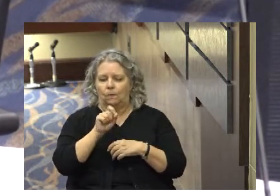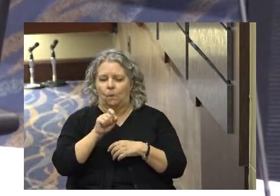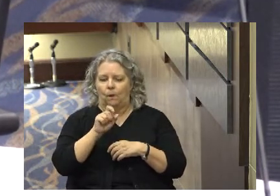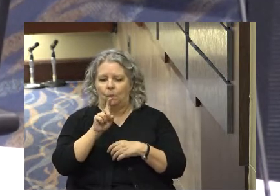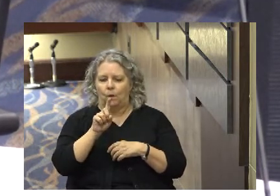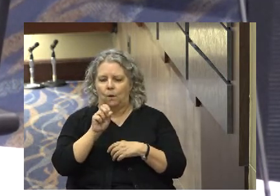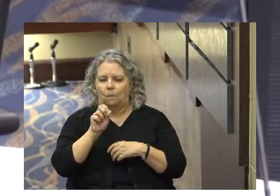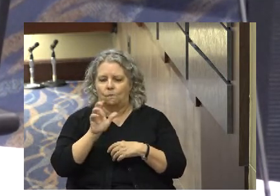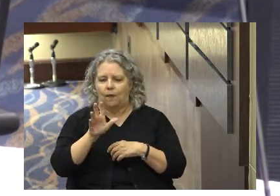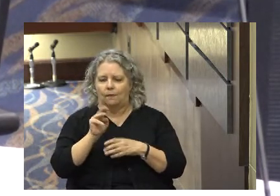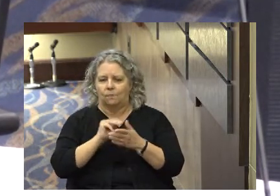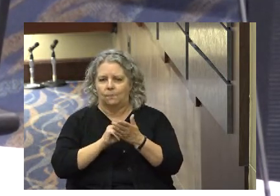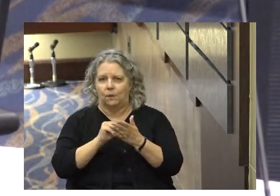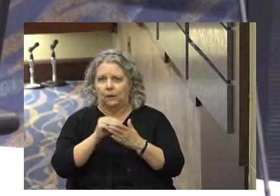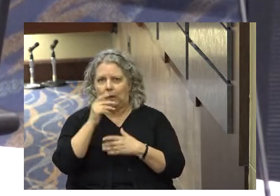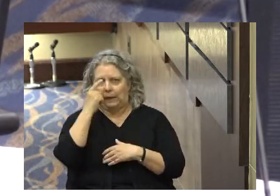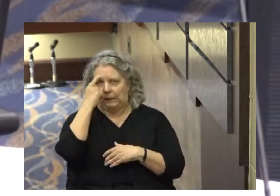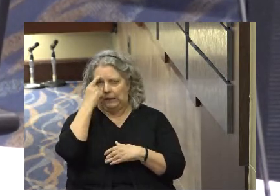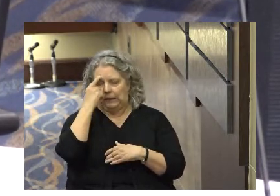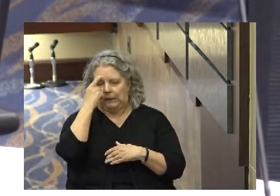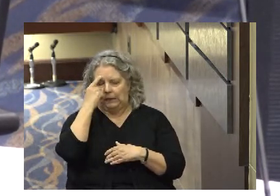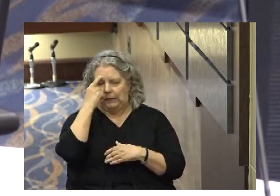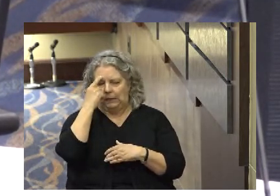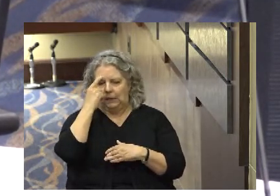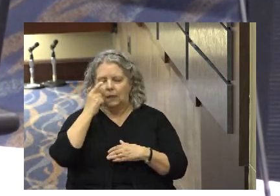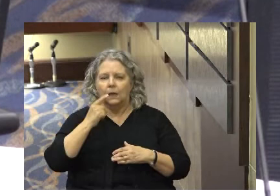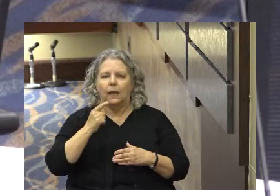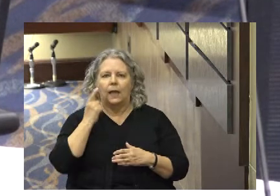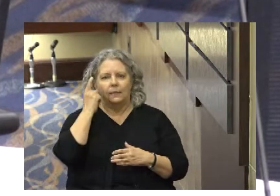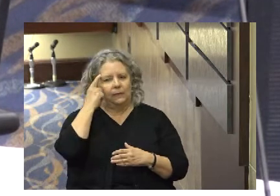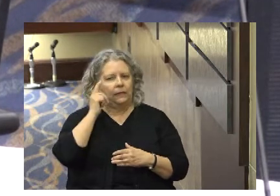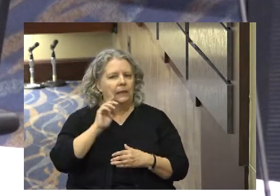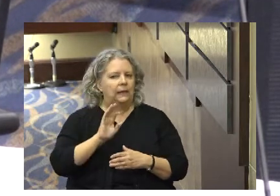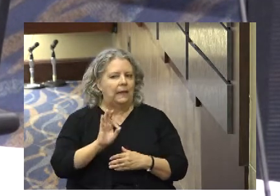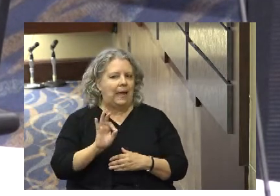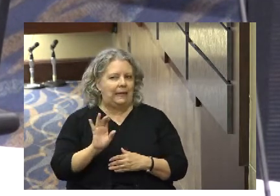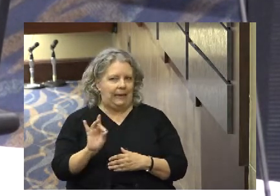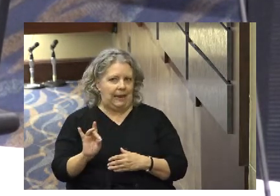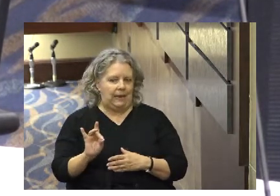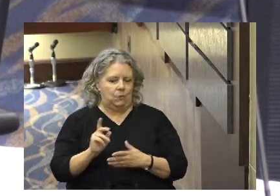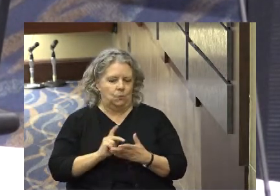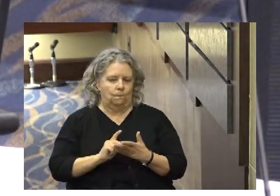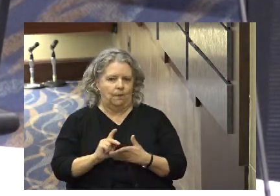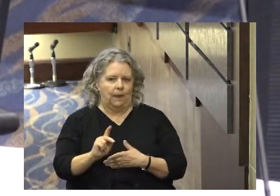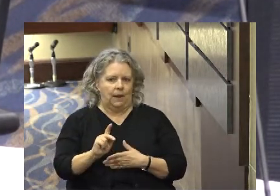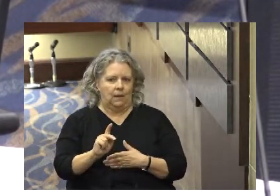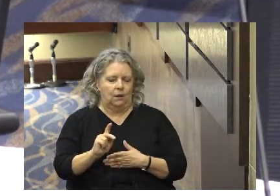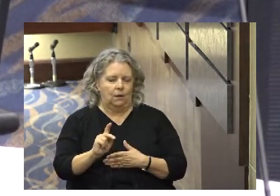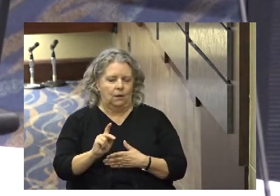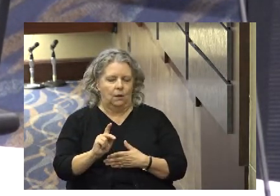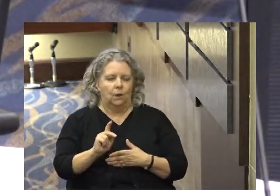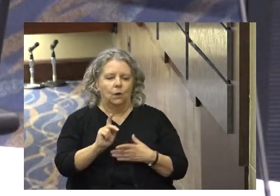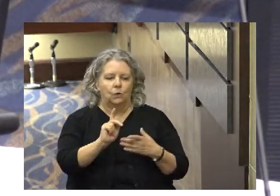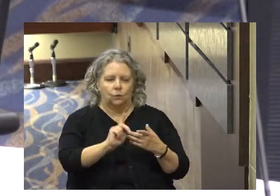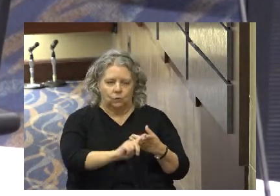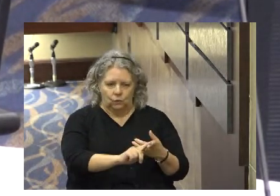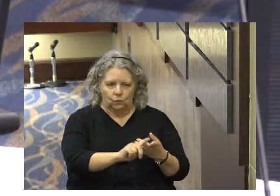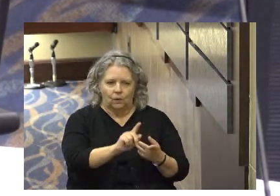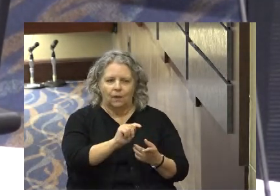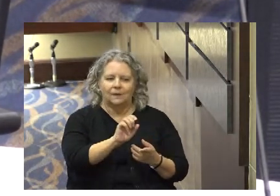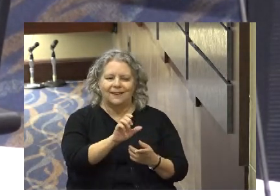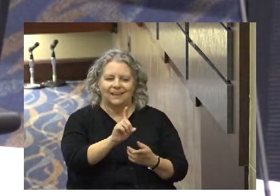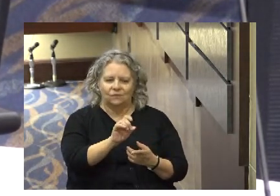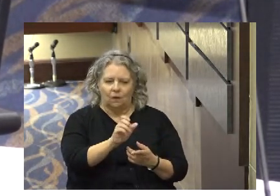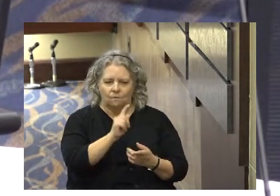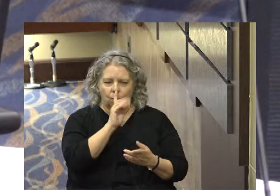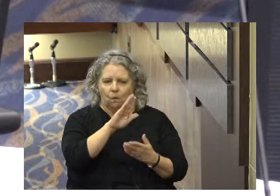million, I think it was 98 was paid to TxDOT for that, for all that decorative lighting. So that's